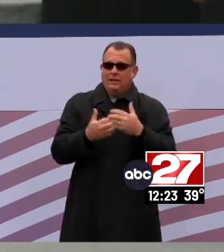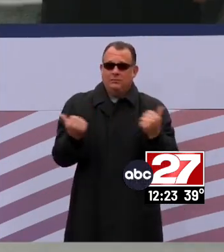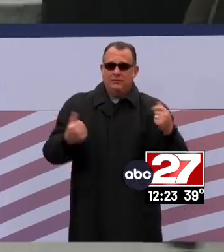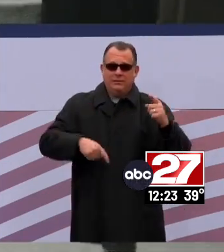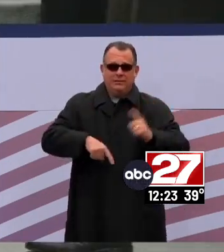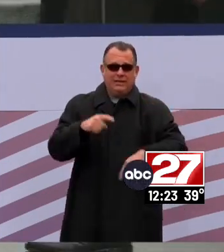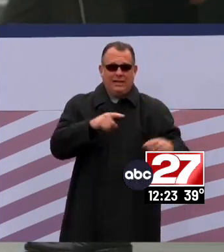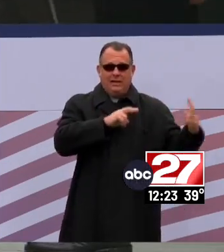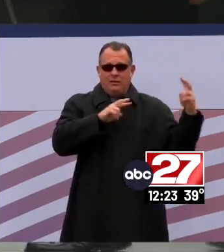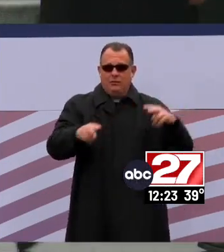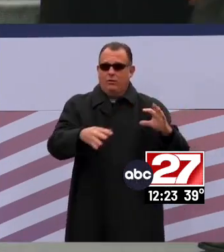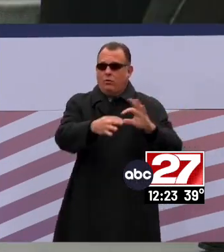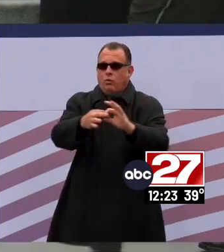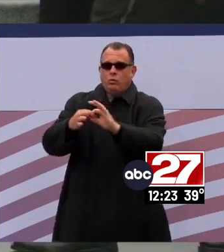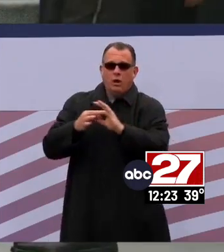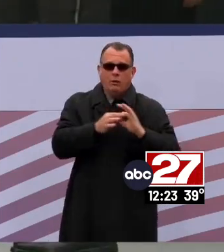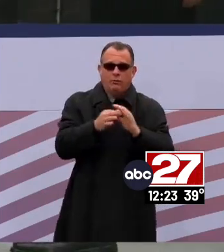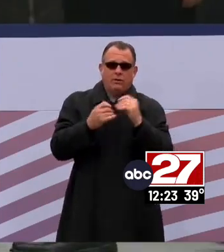liberty and justice for all.